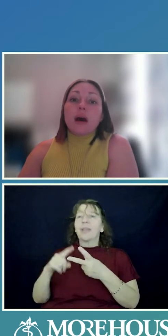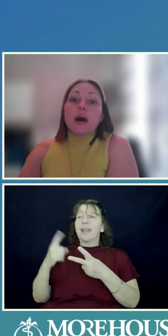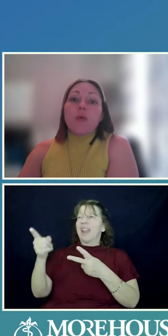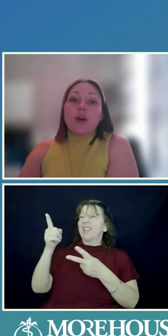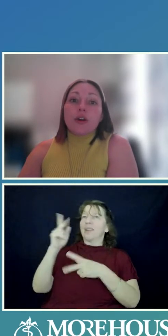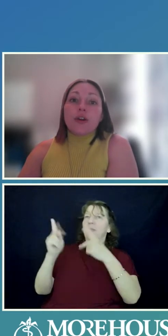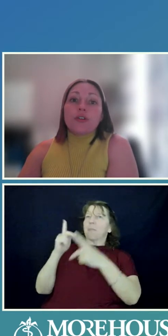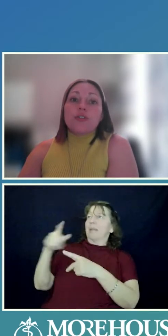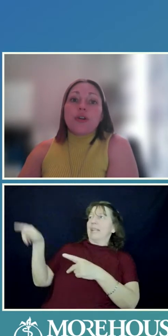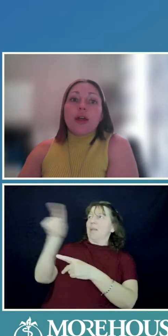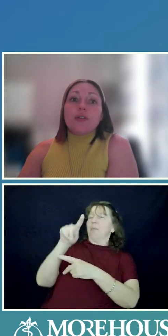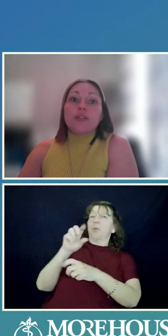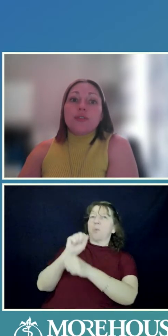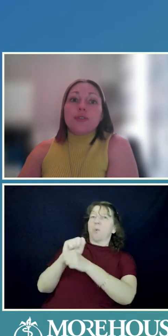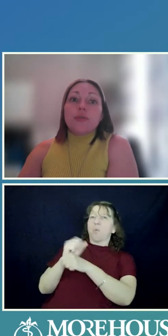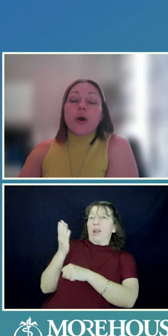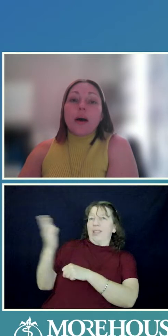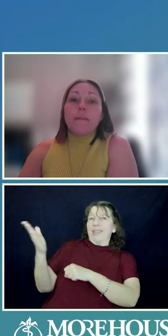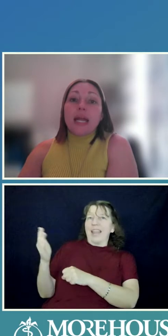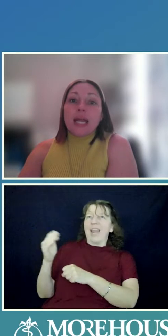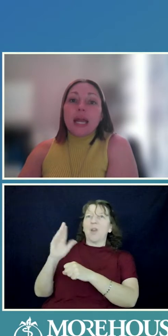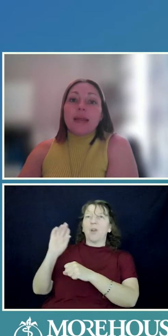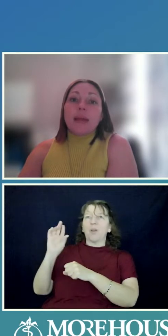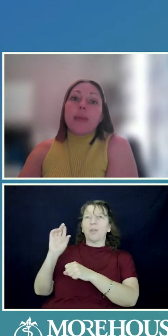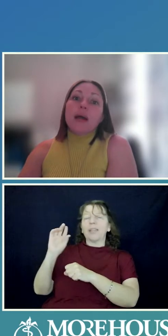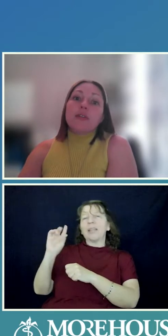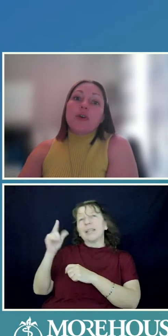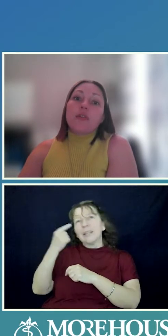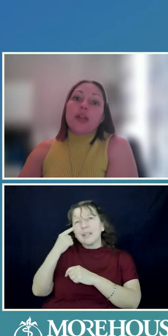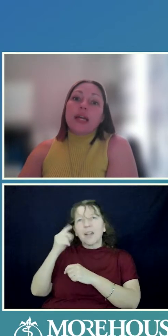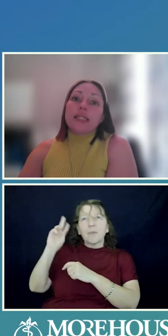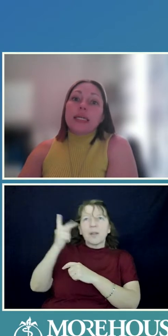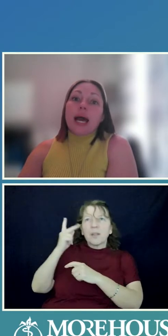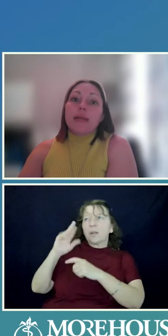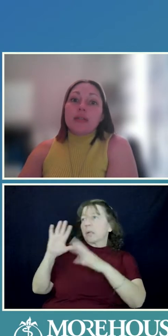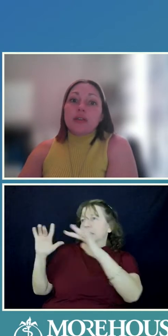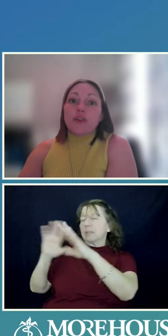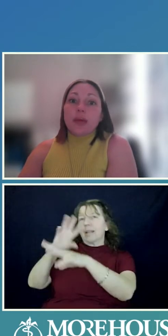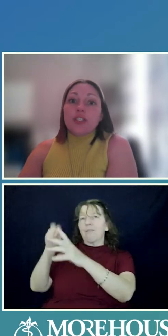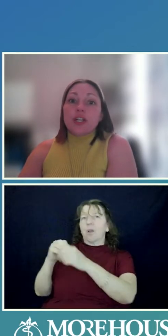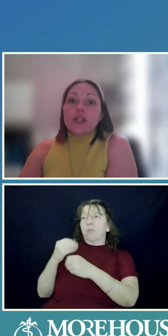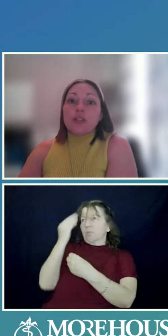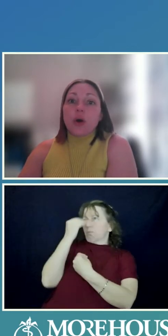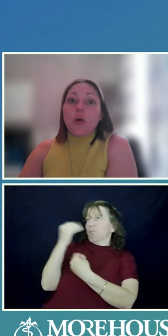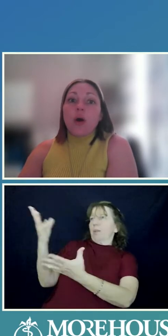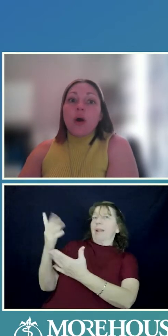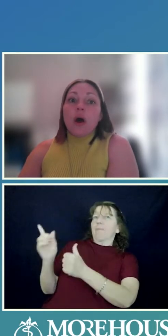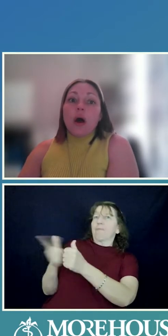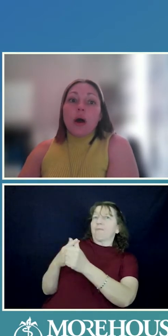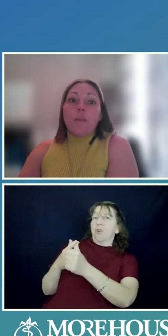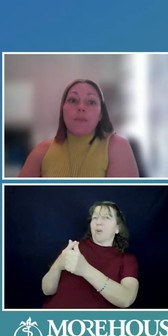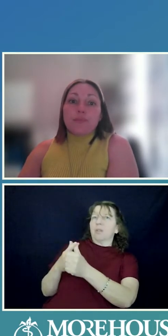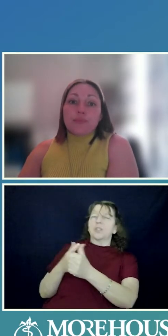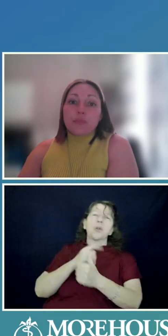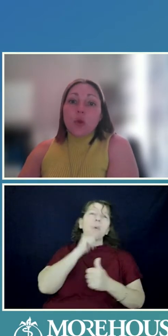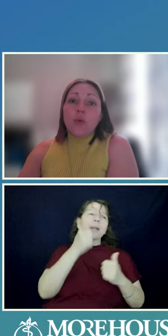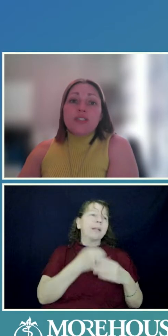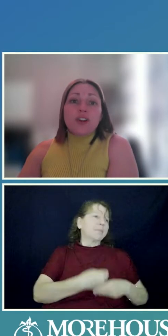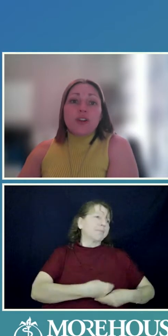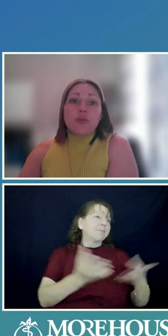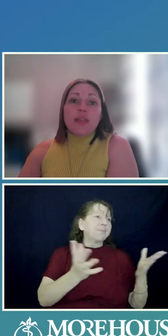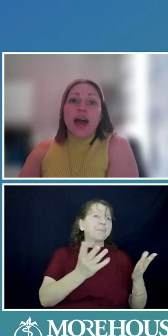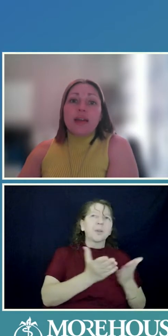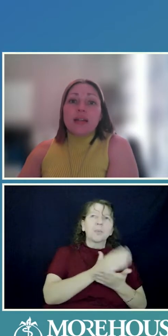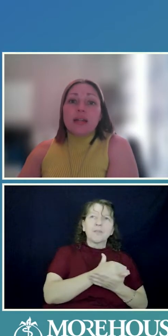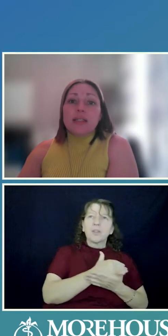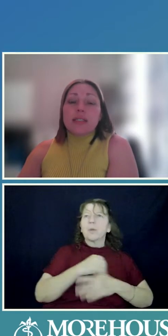frontline workers trying to mitigate the impact of COVID-19 had this information. So we